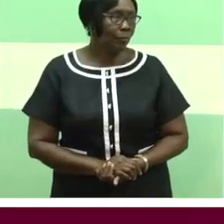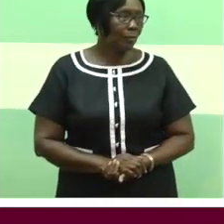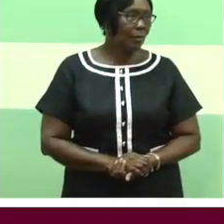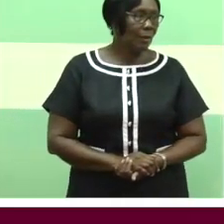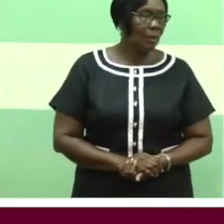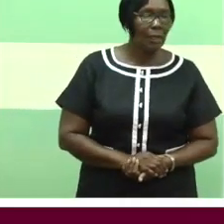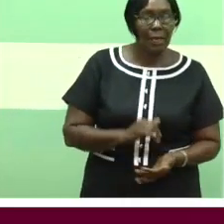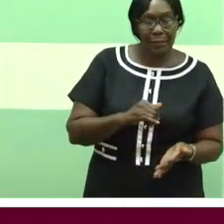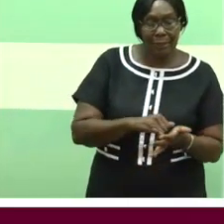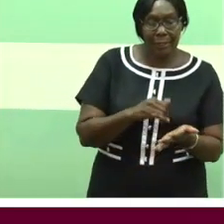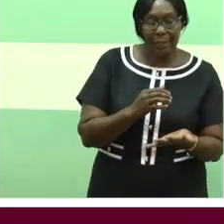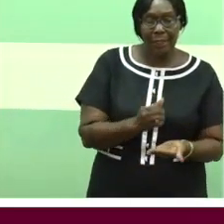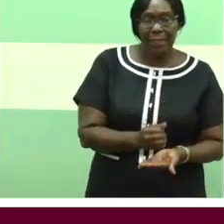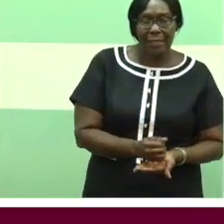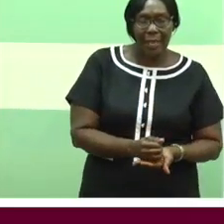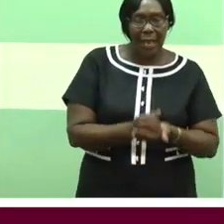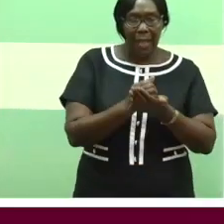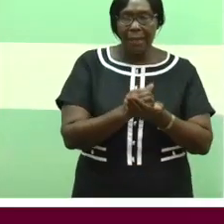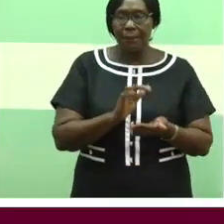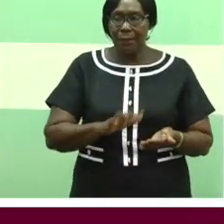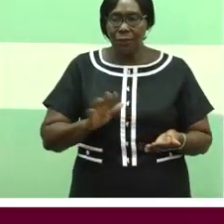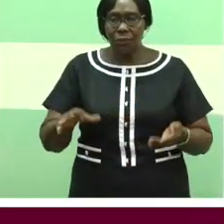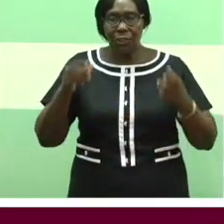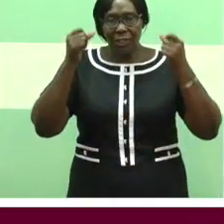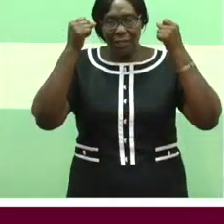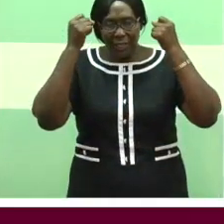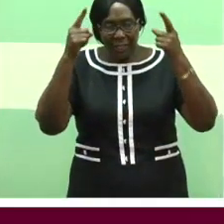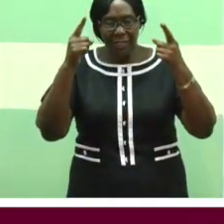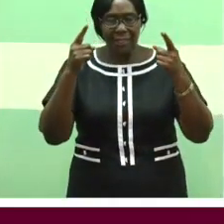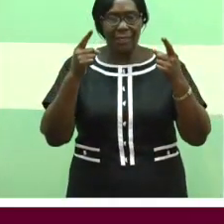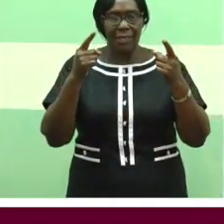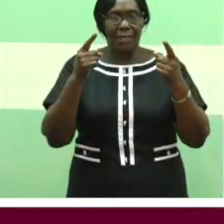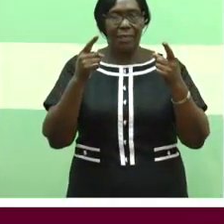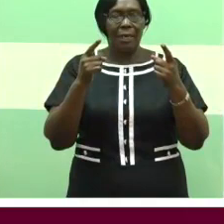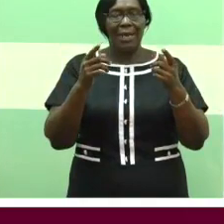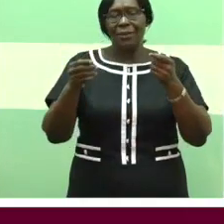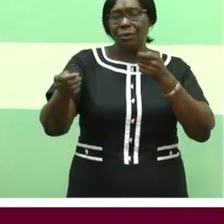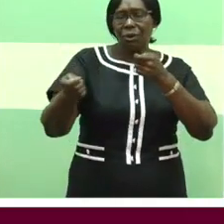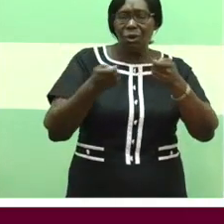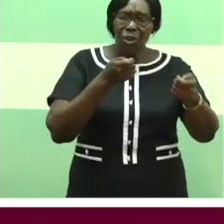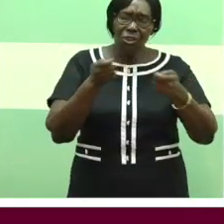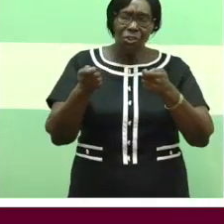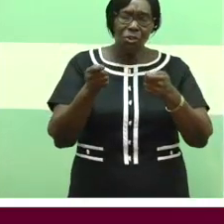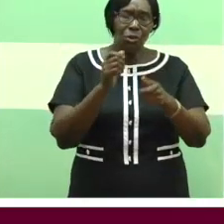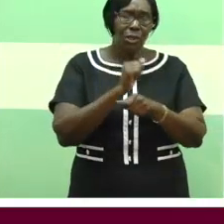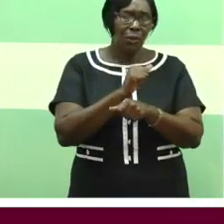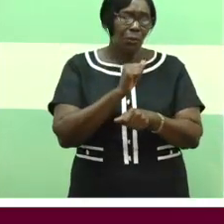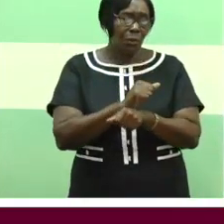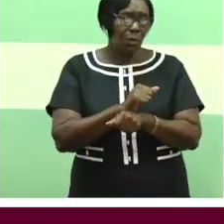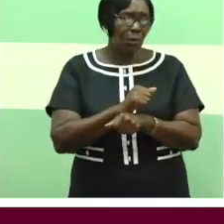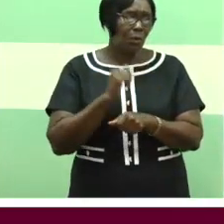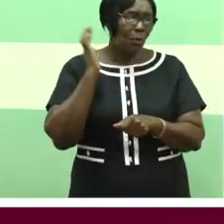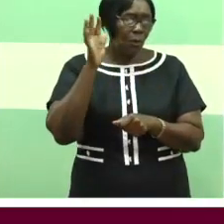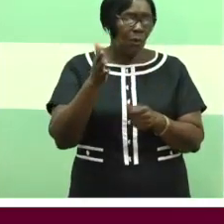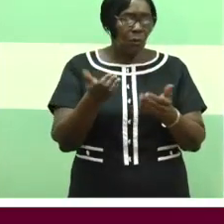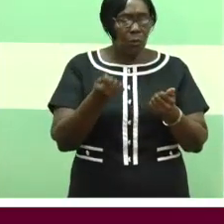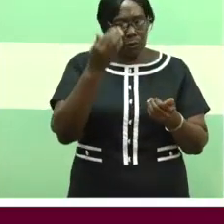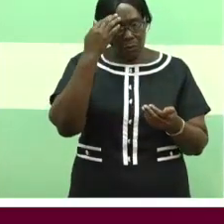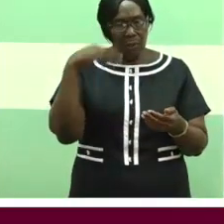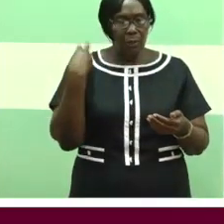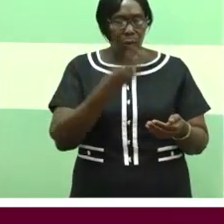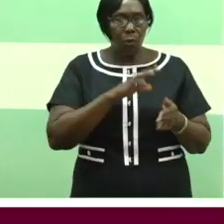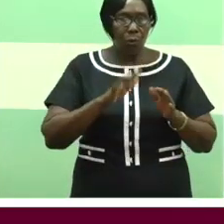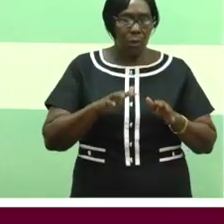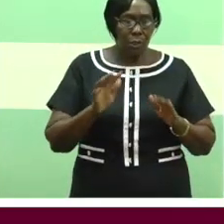it assists children to understand and manage daily events in their life. Now, we would want to know that our